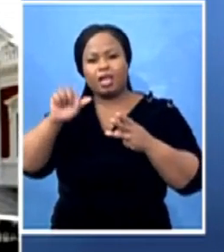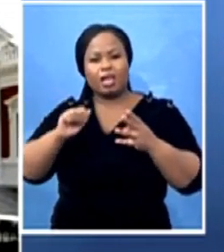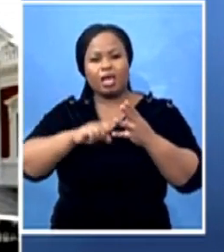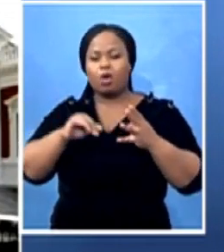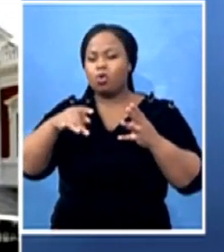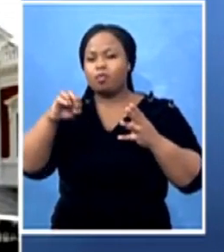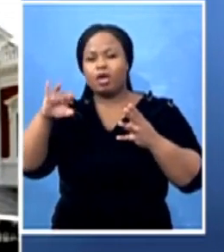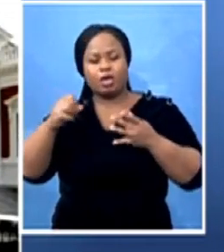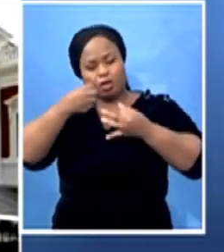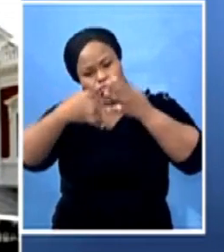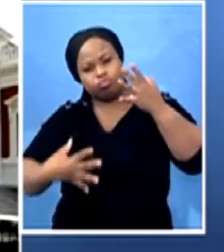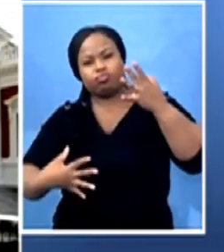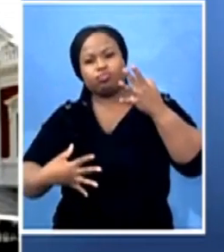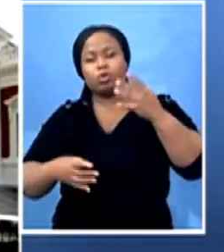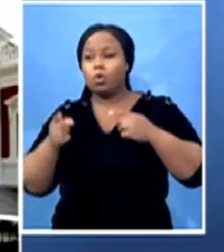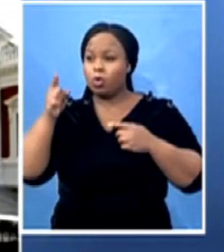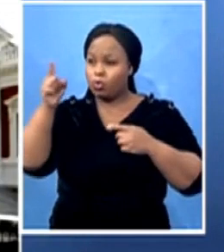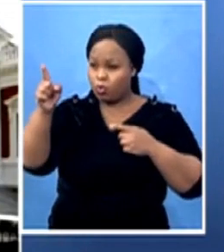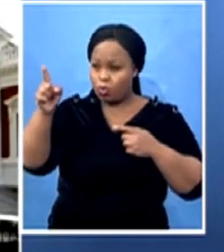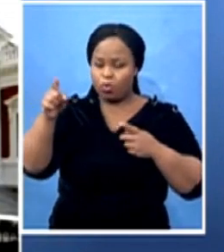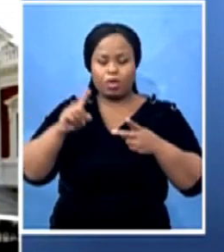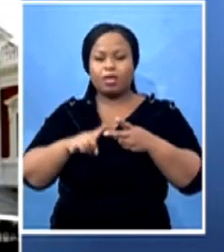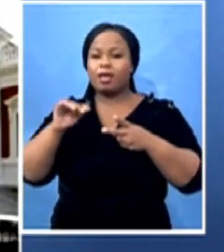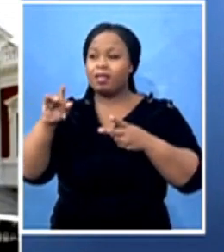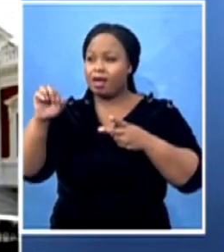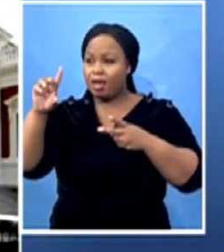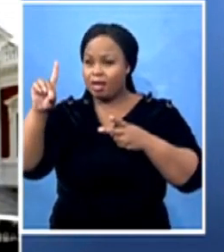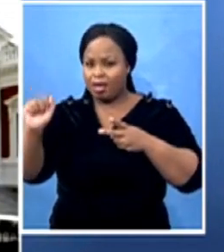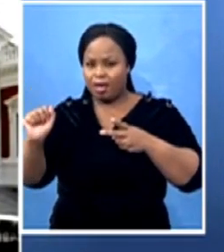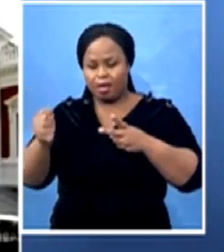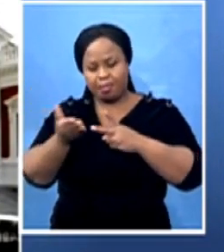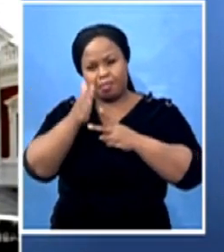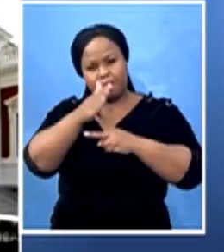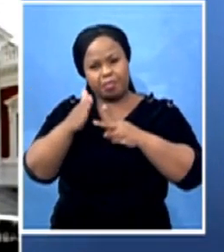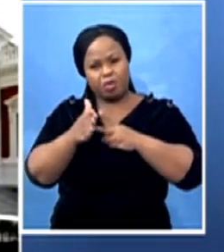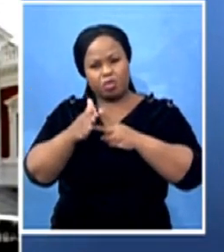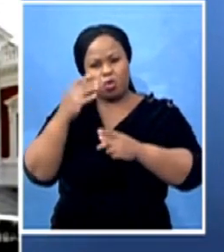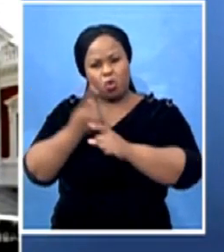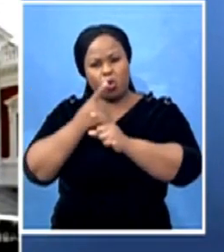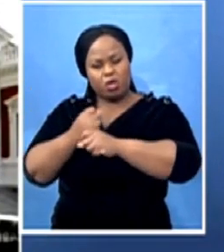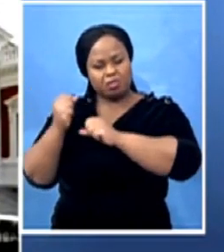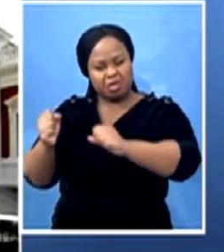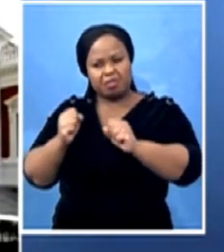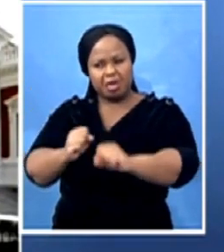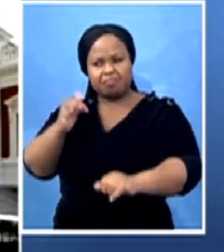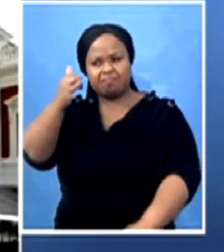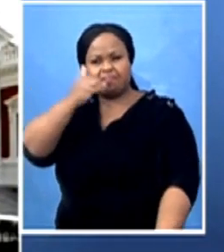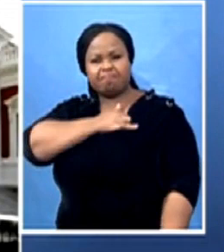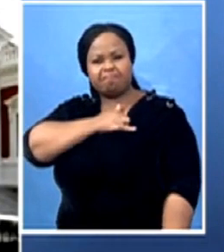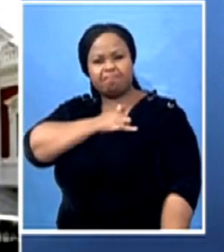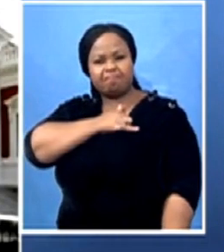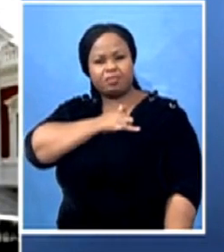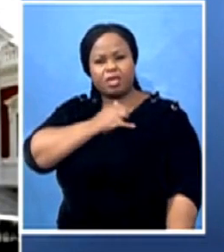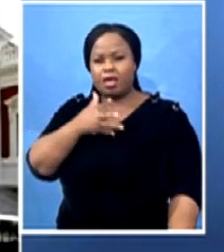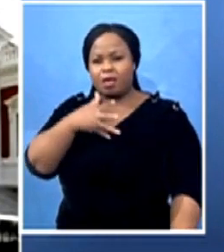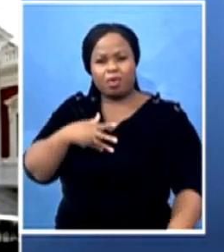and Kathrada, you crept and stayed in our hearts. Our mothers did not let us be. They reminded